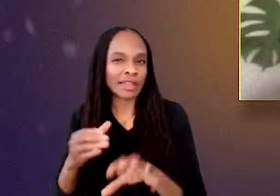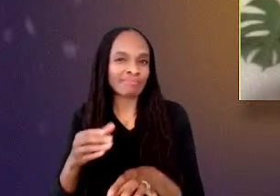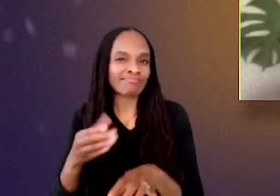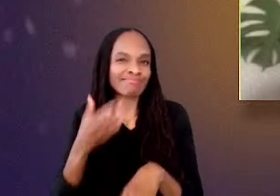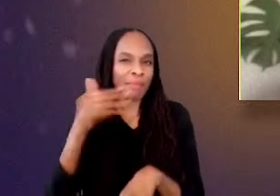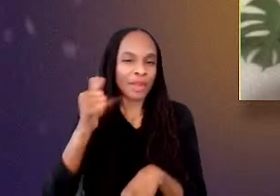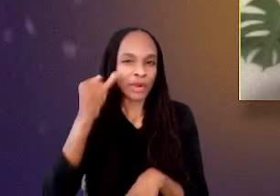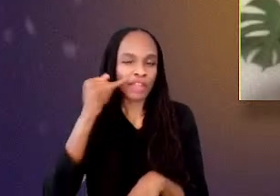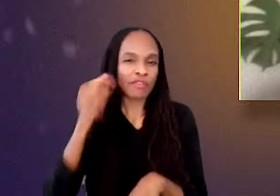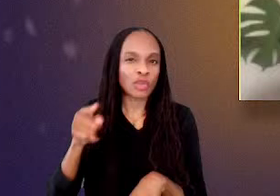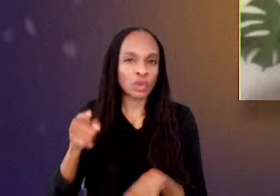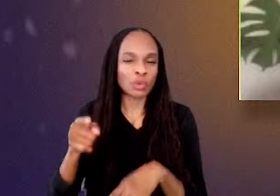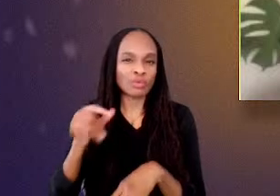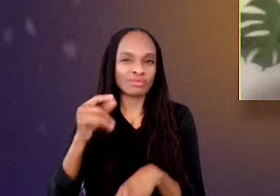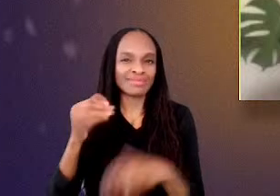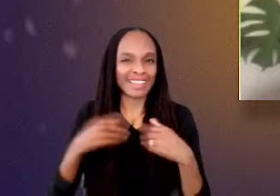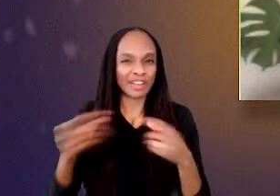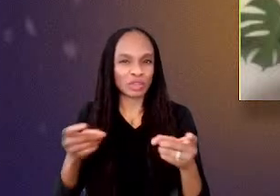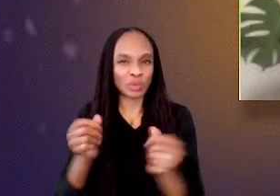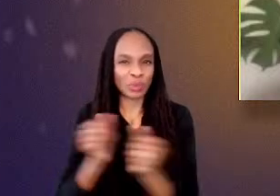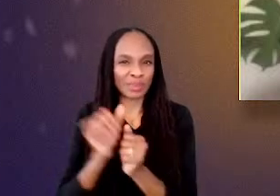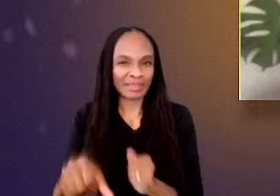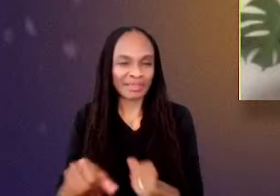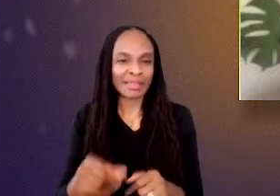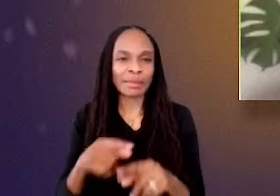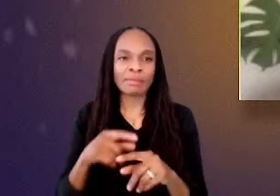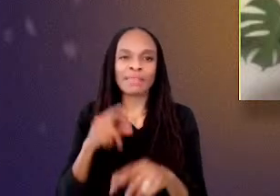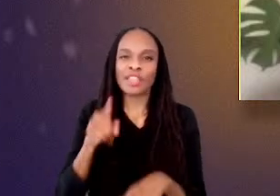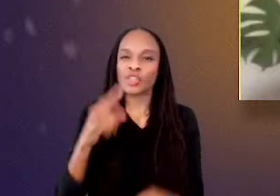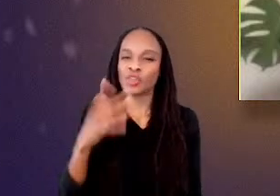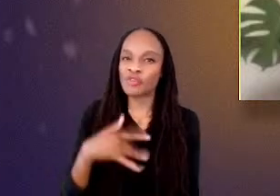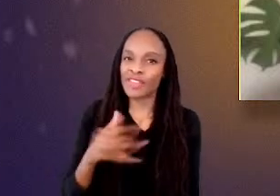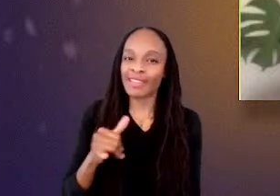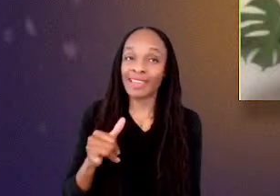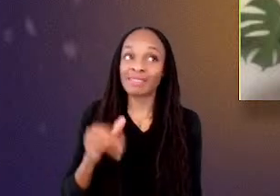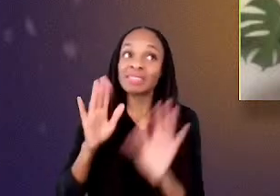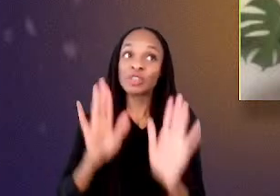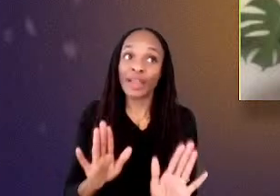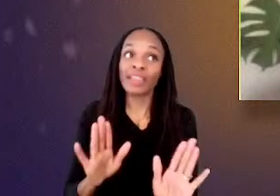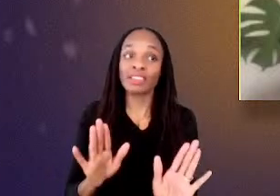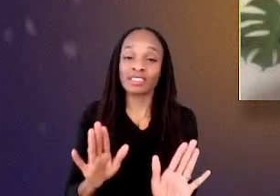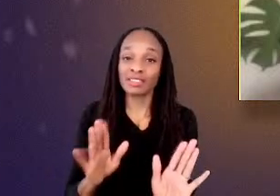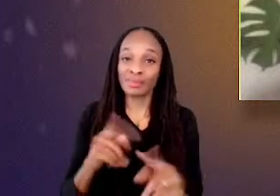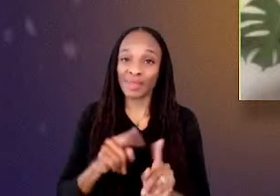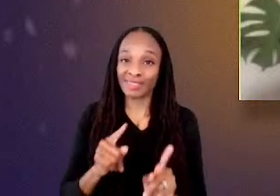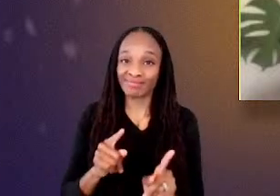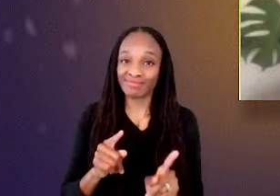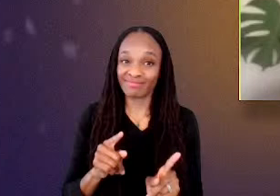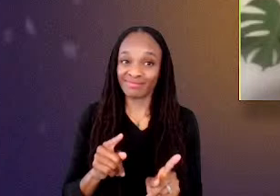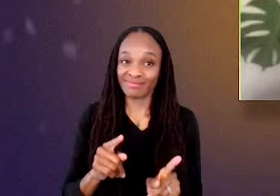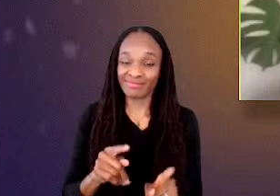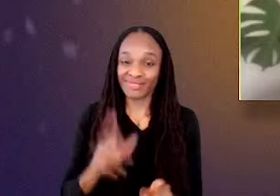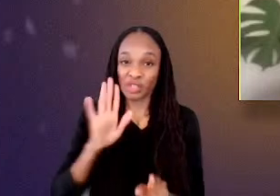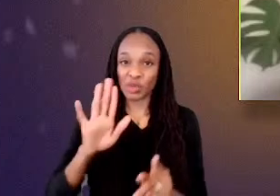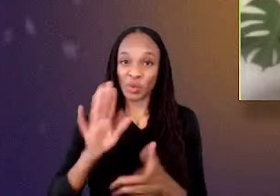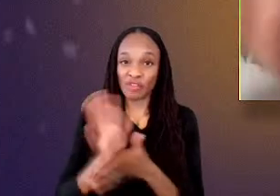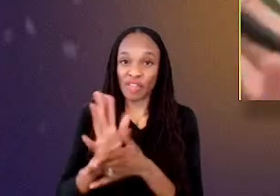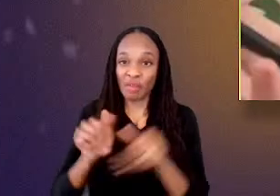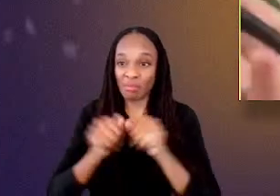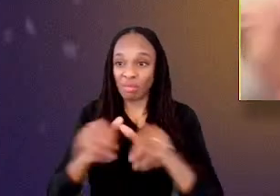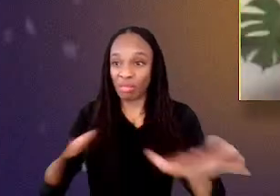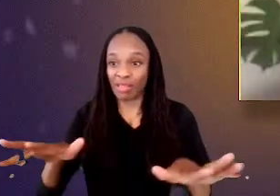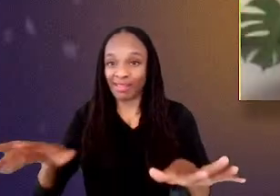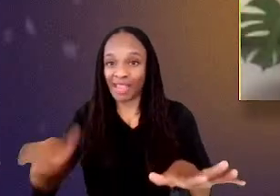creating the marketing assets. And you always feel like, you know, it's great, but you just let your film out and someone else has it,